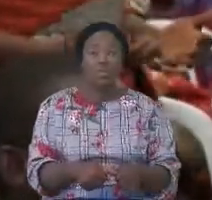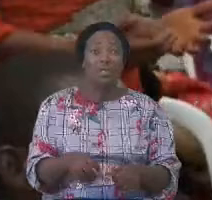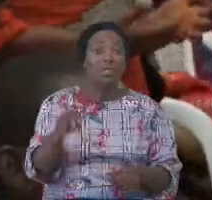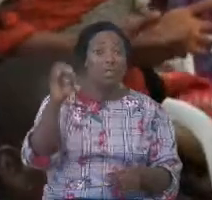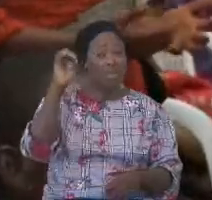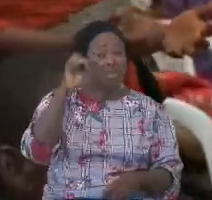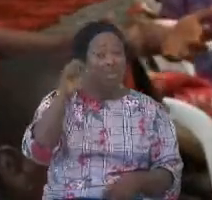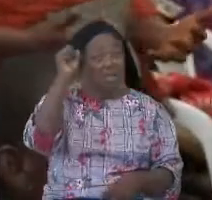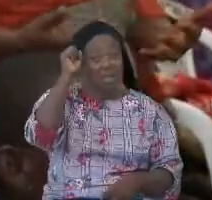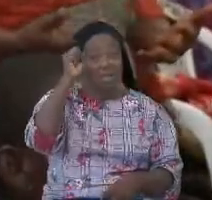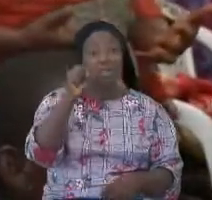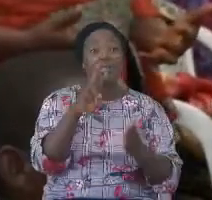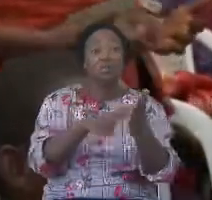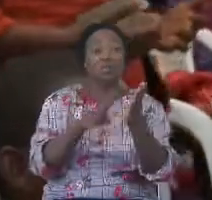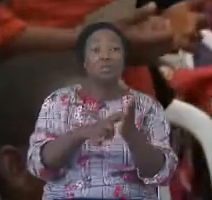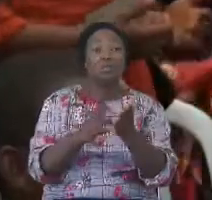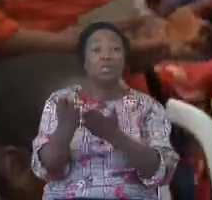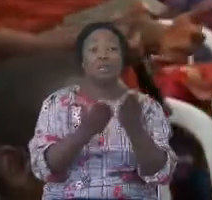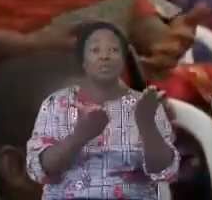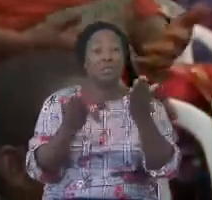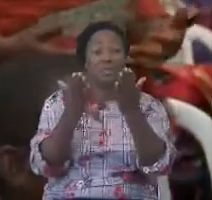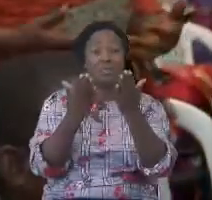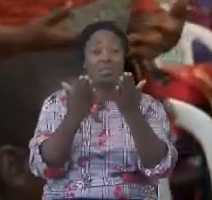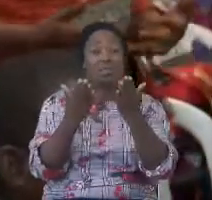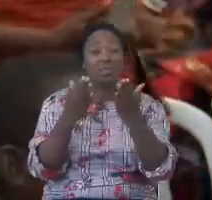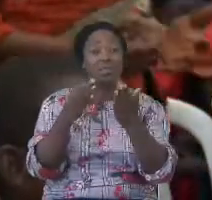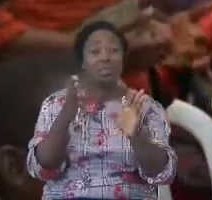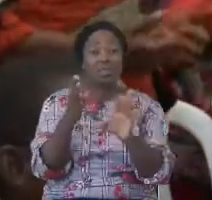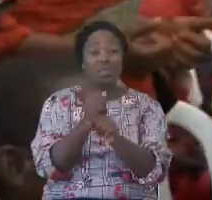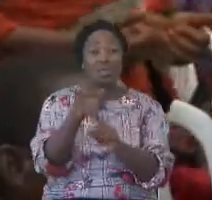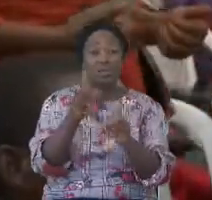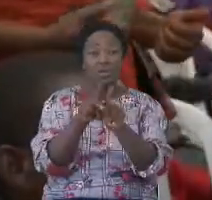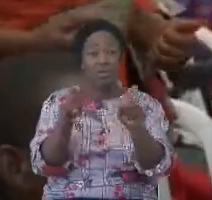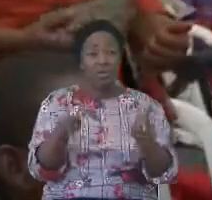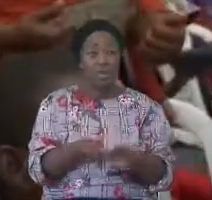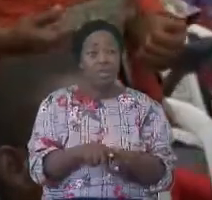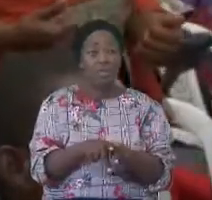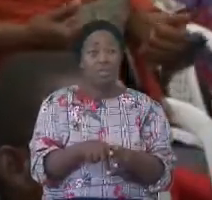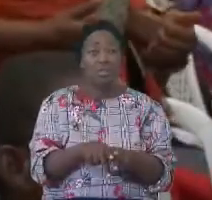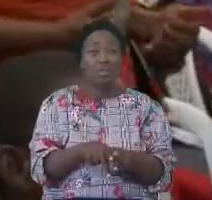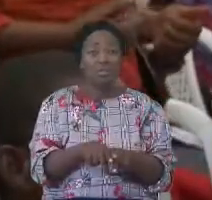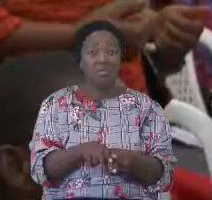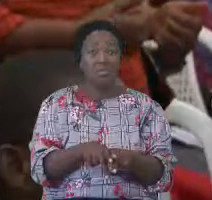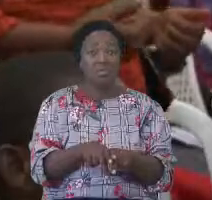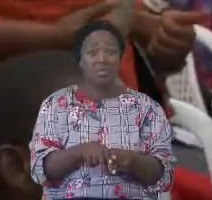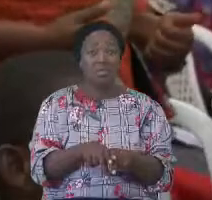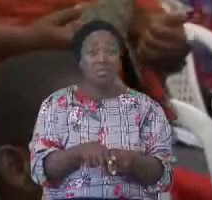now remember this substitutional sacrifice